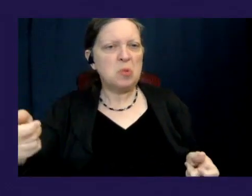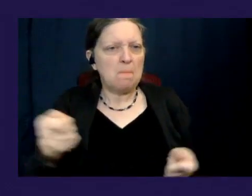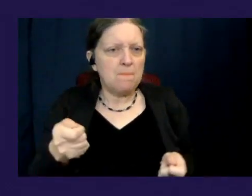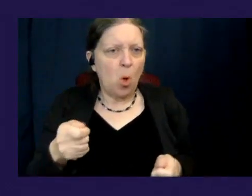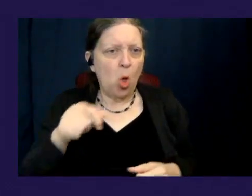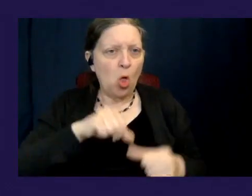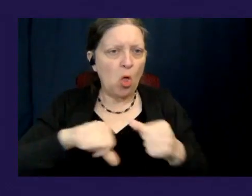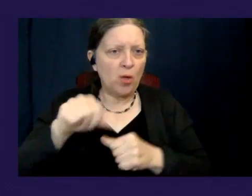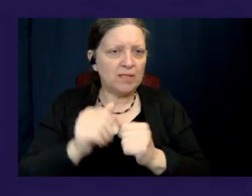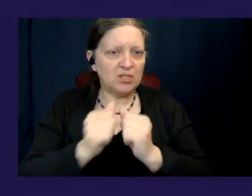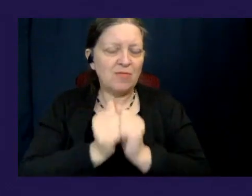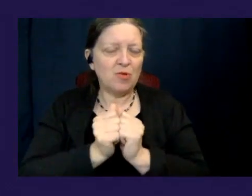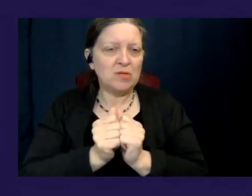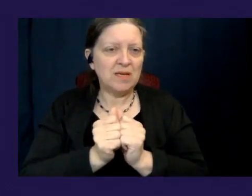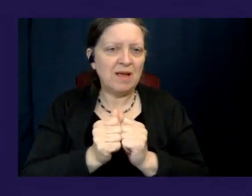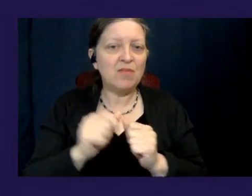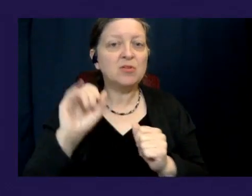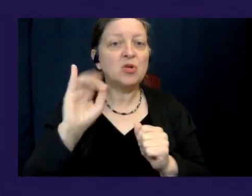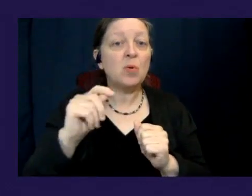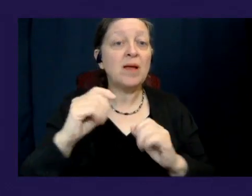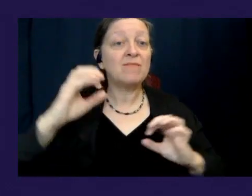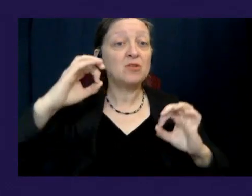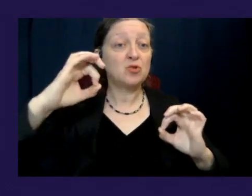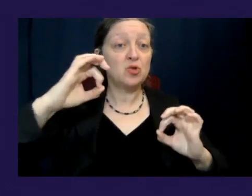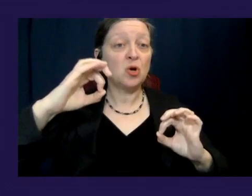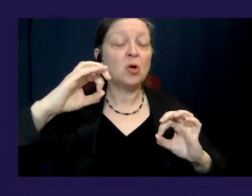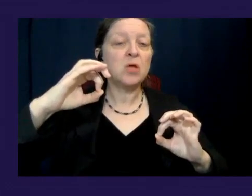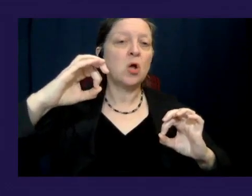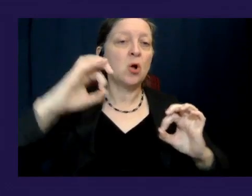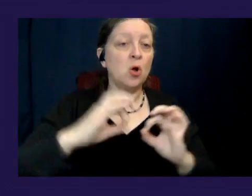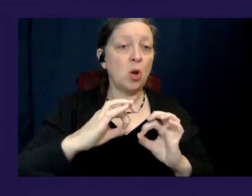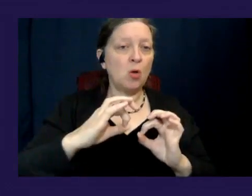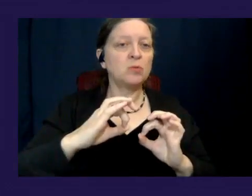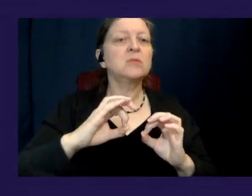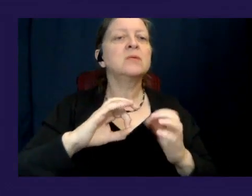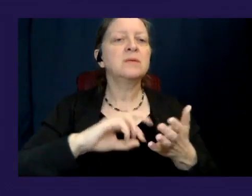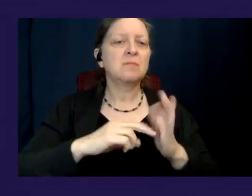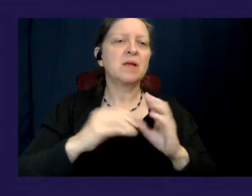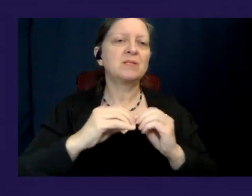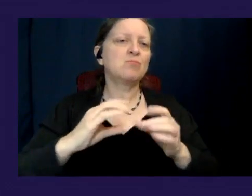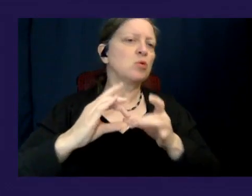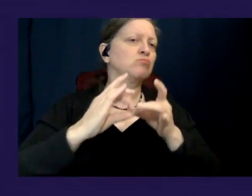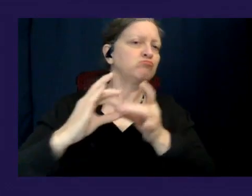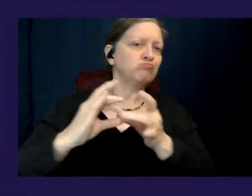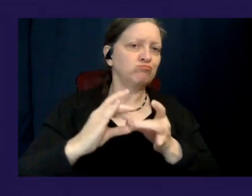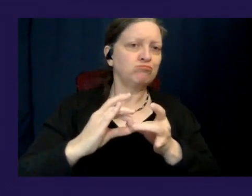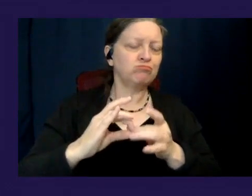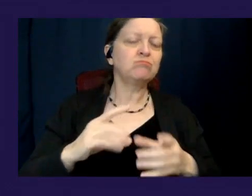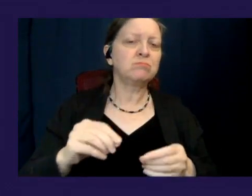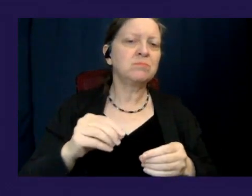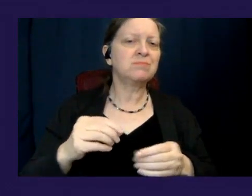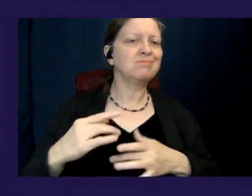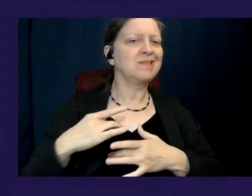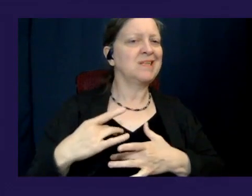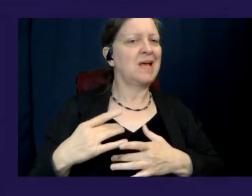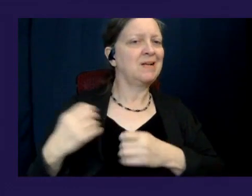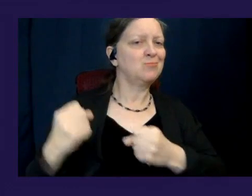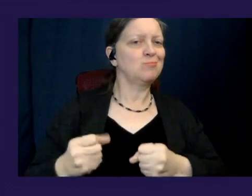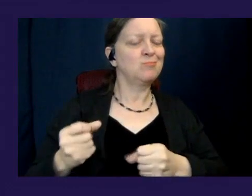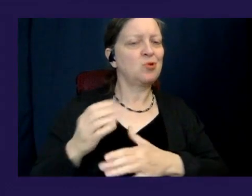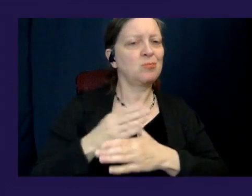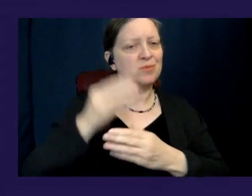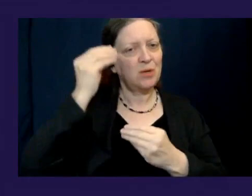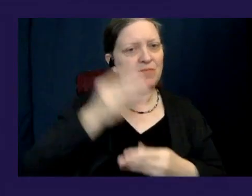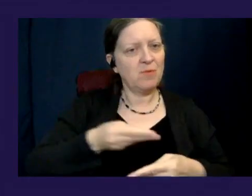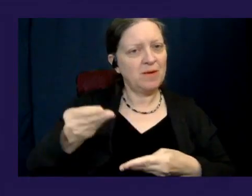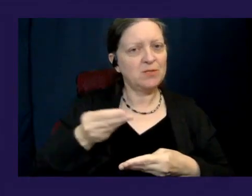and more likelihood of sharing information. And I'm going to just focus in on one of the little, there's the